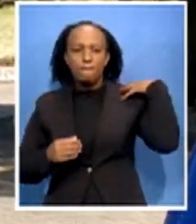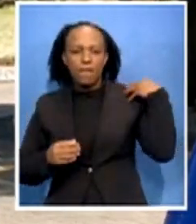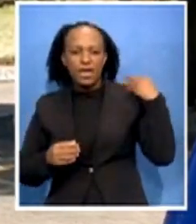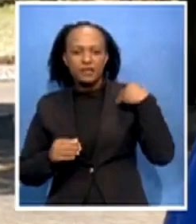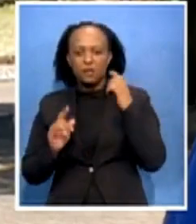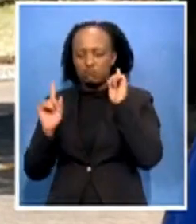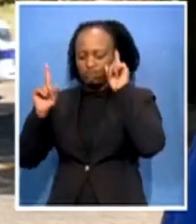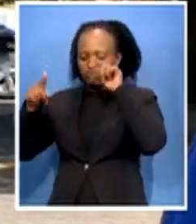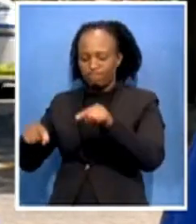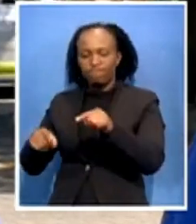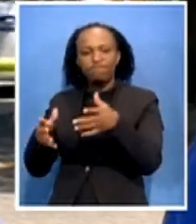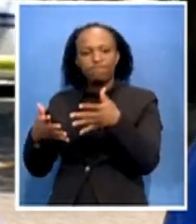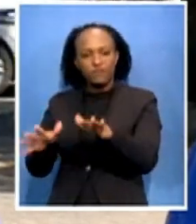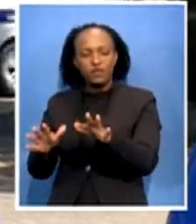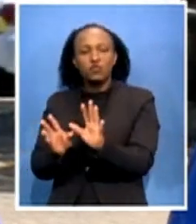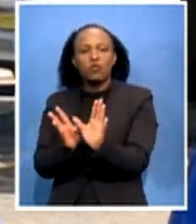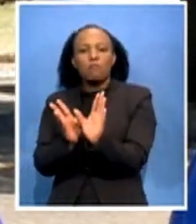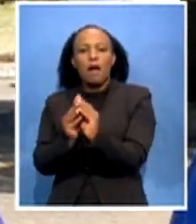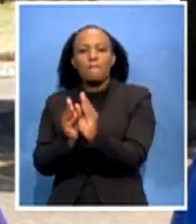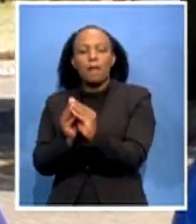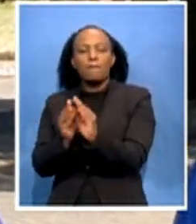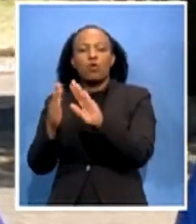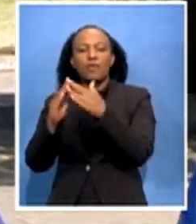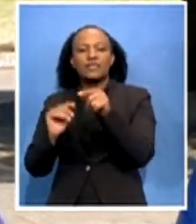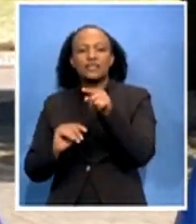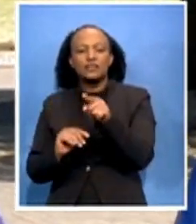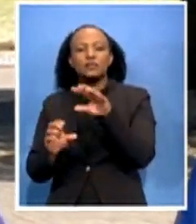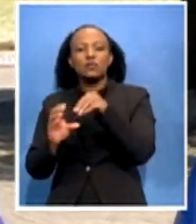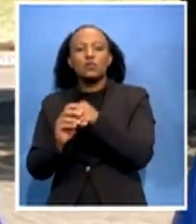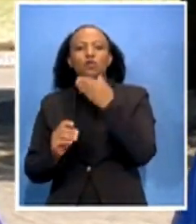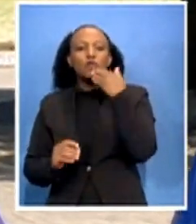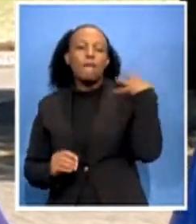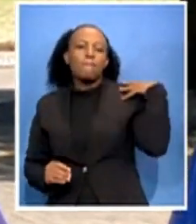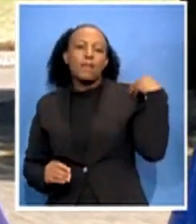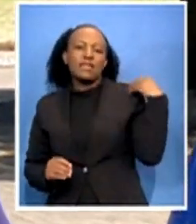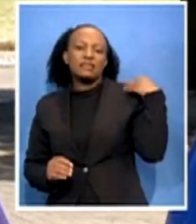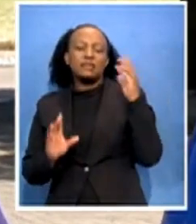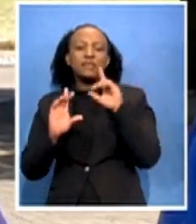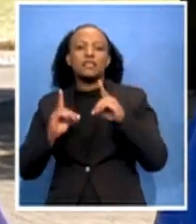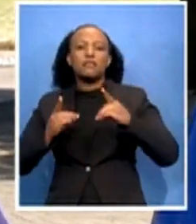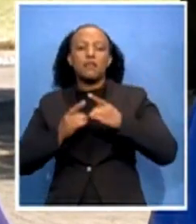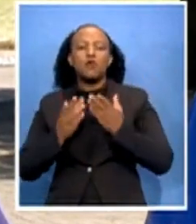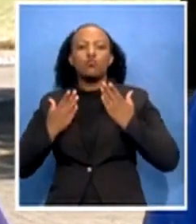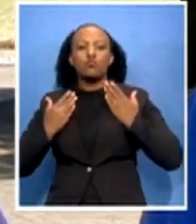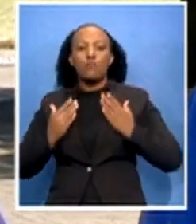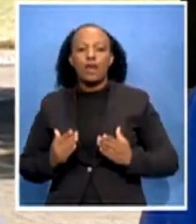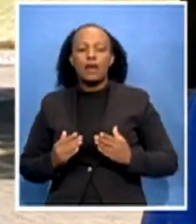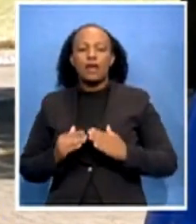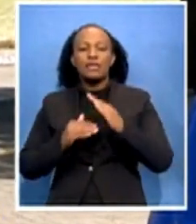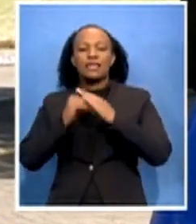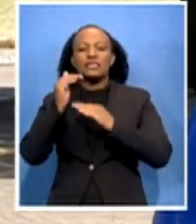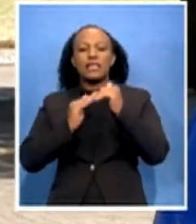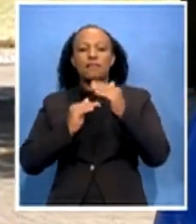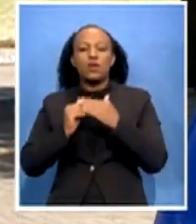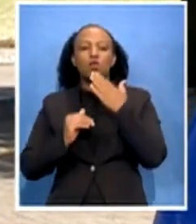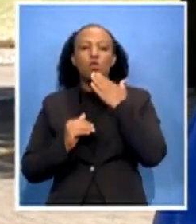residents, including Minister of Human Settlement, Water and Sanitation, Lindiwe Sisulu, trying to engage with communities where